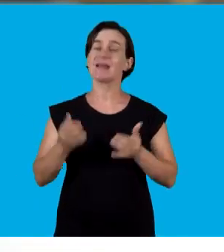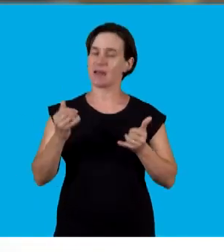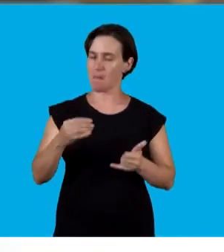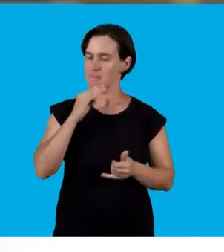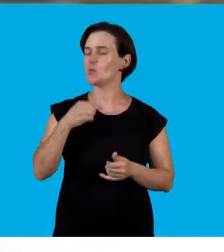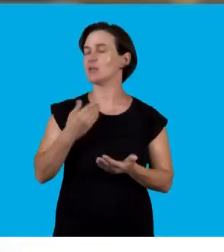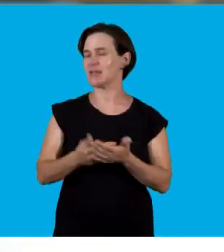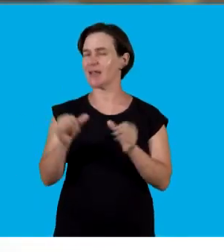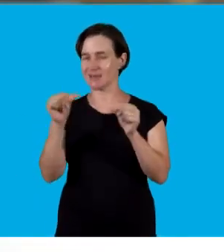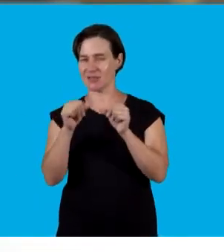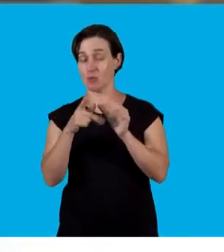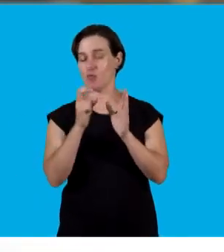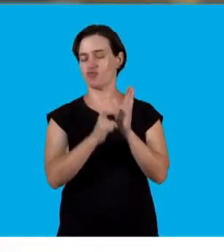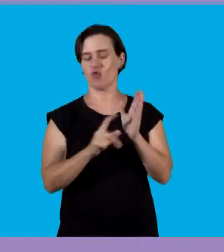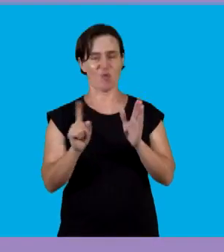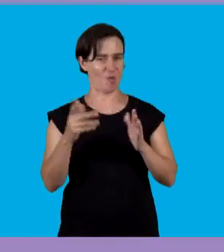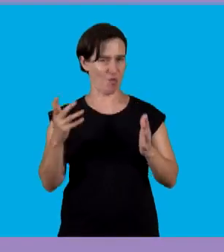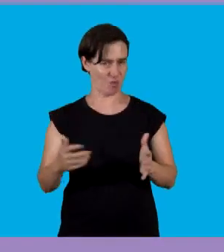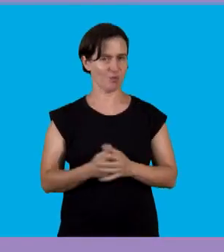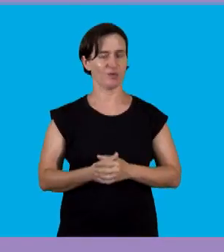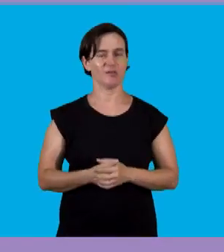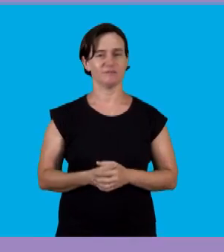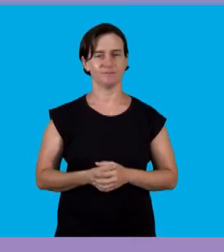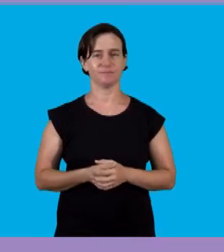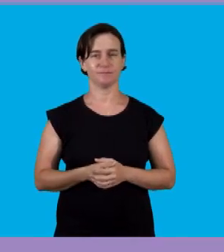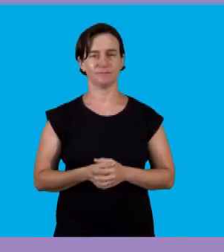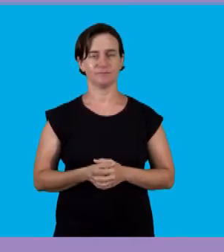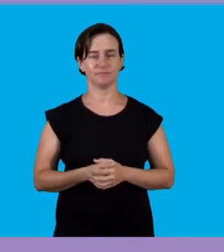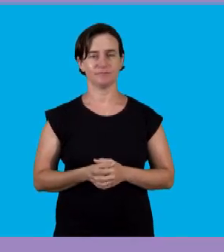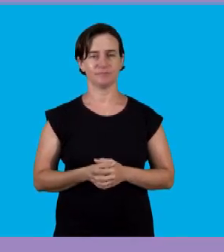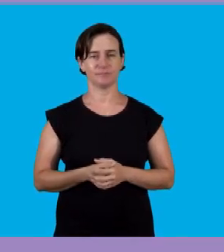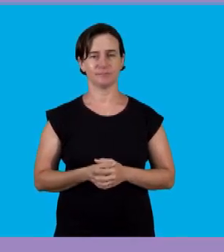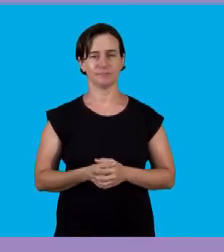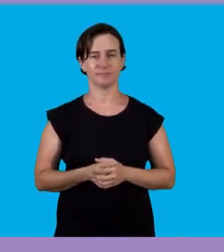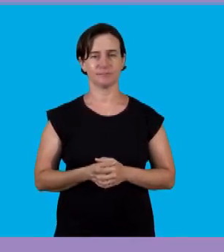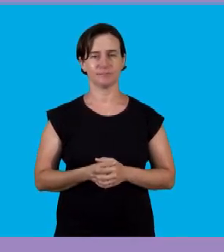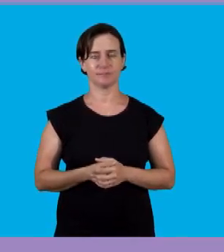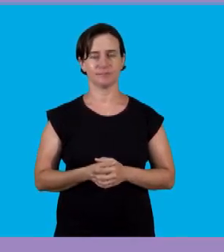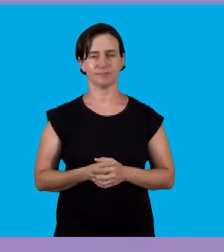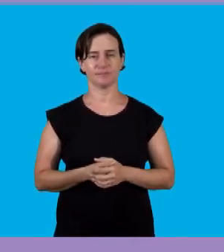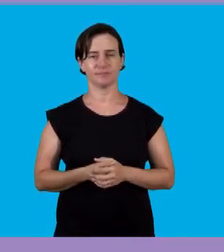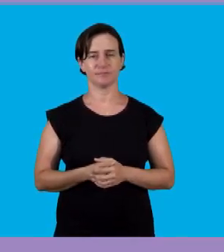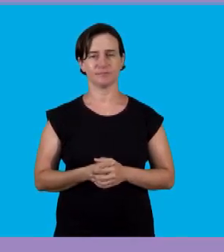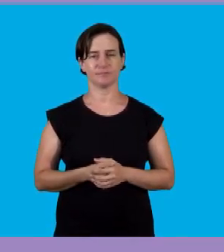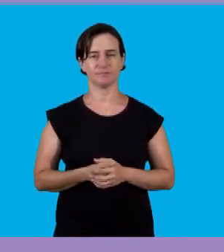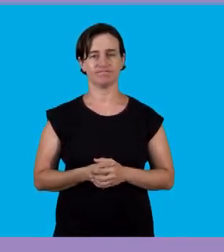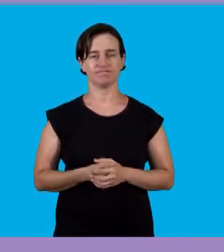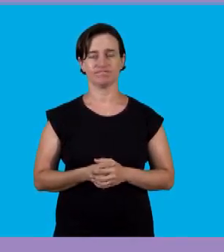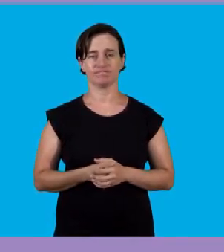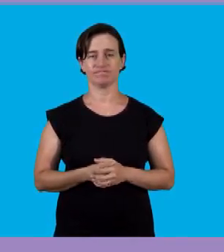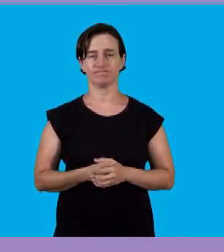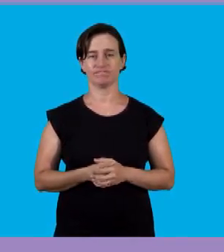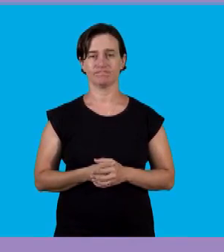find that rule. Let's see how we are going to find this rule. Well,